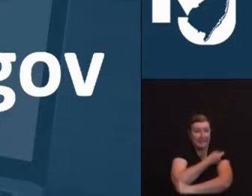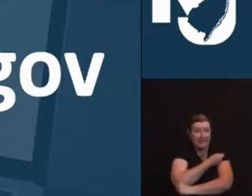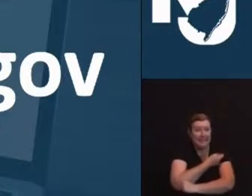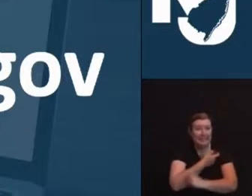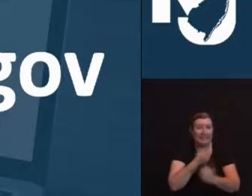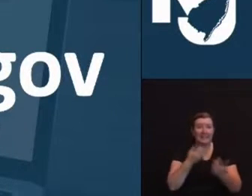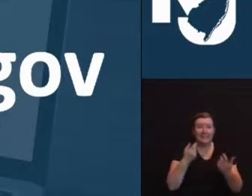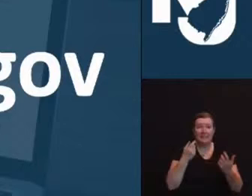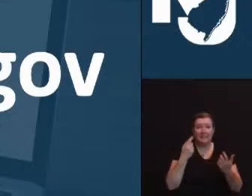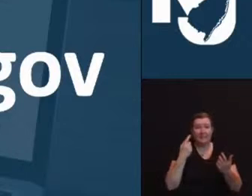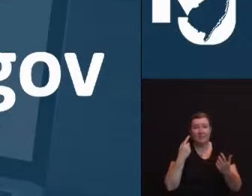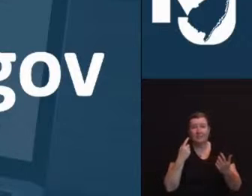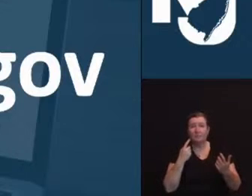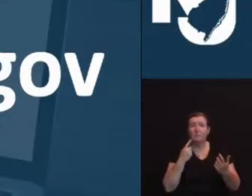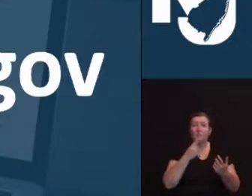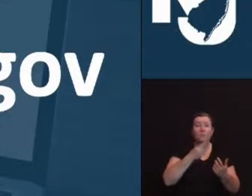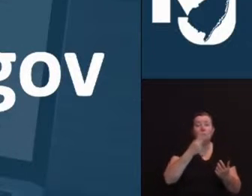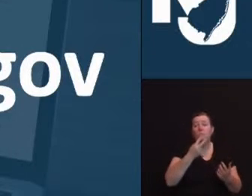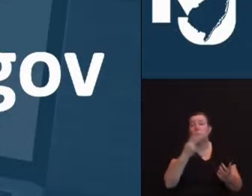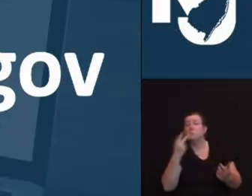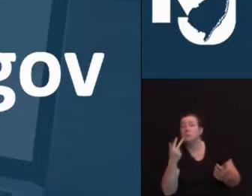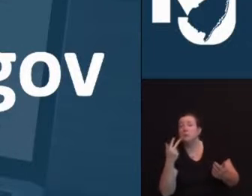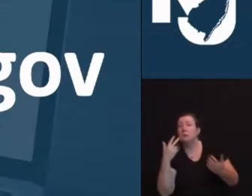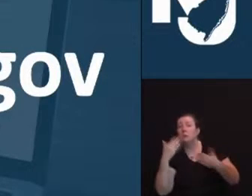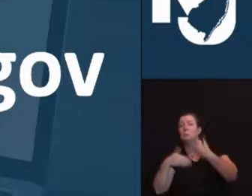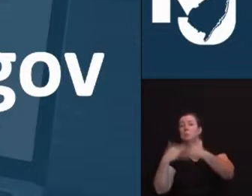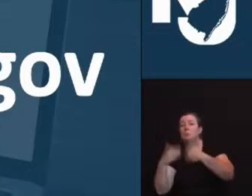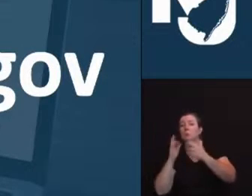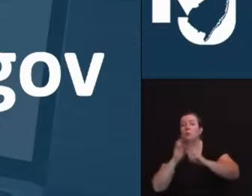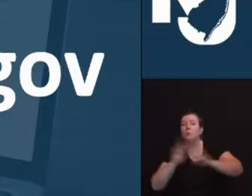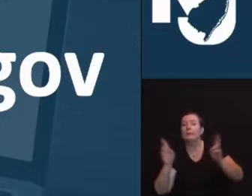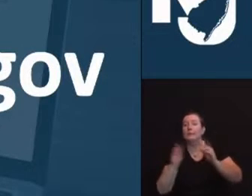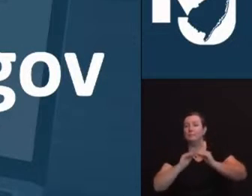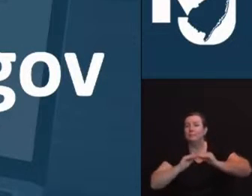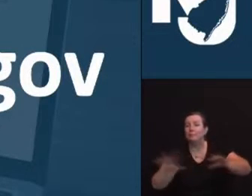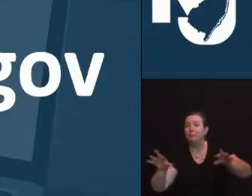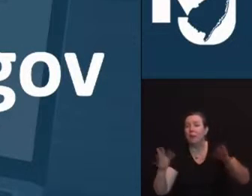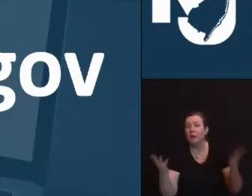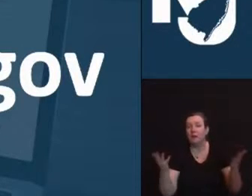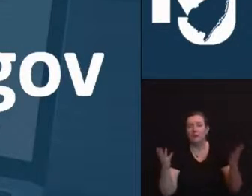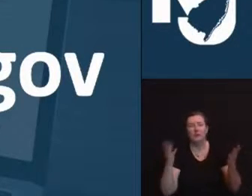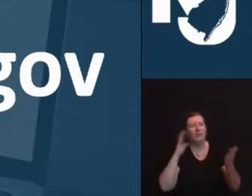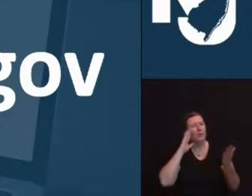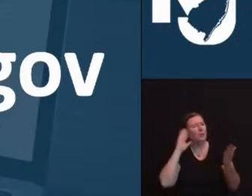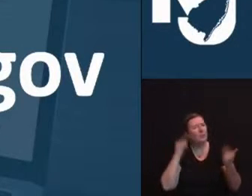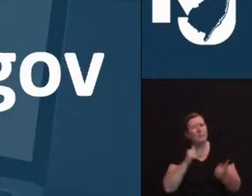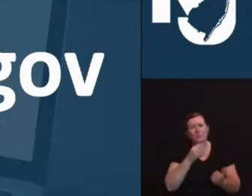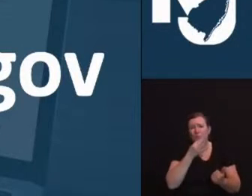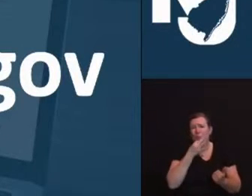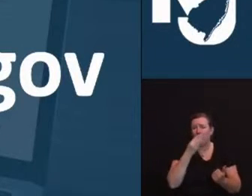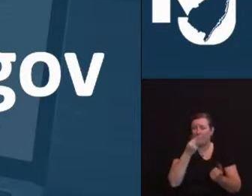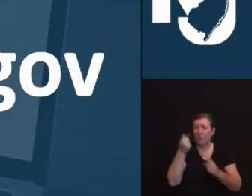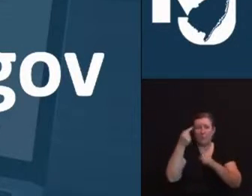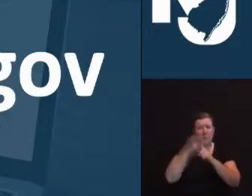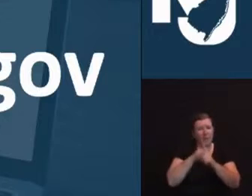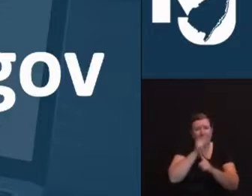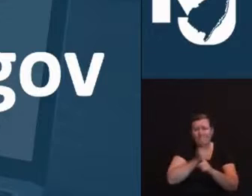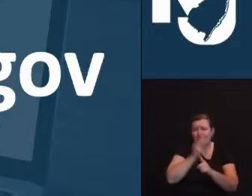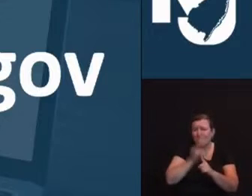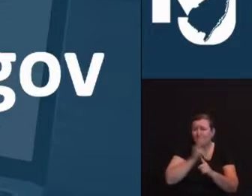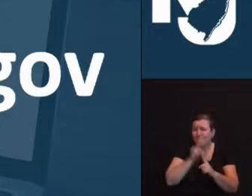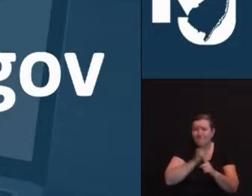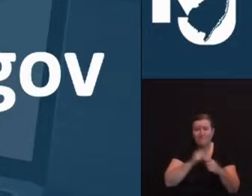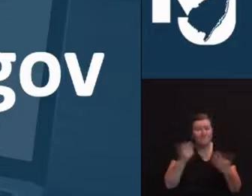likely, are ready for wide-scale distribution in what we hope is just a matter of a few months, we are in a stronger position for